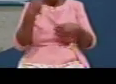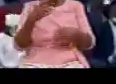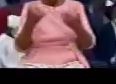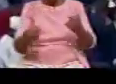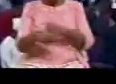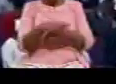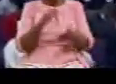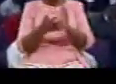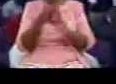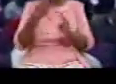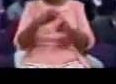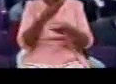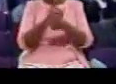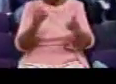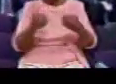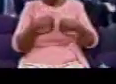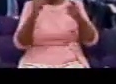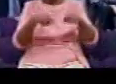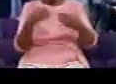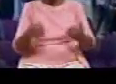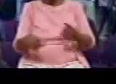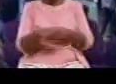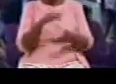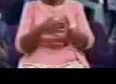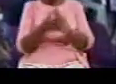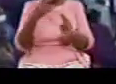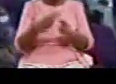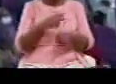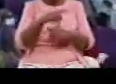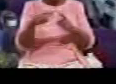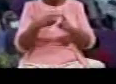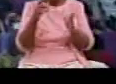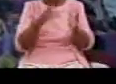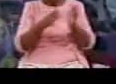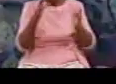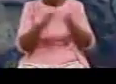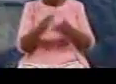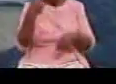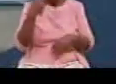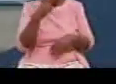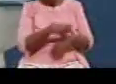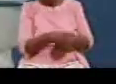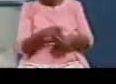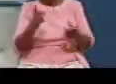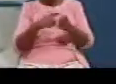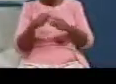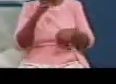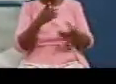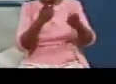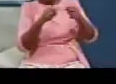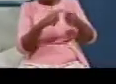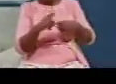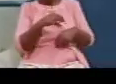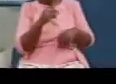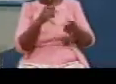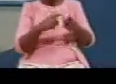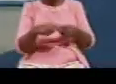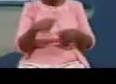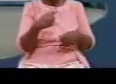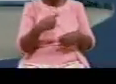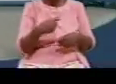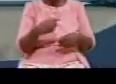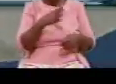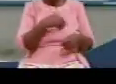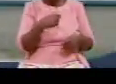come today. When Jesus saw her, he called her to him and said unto